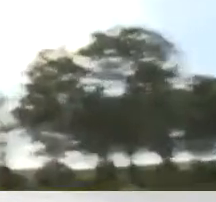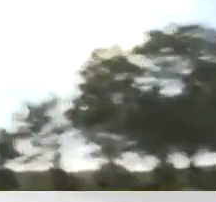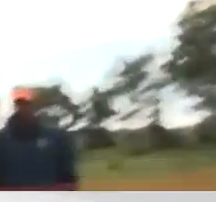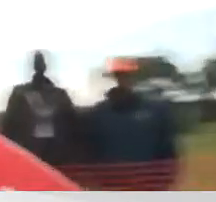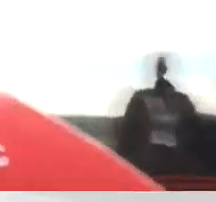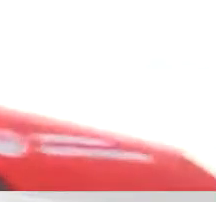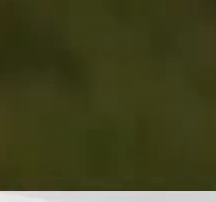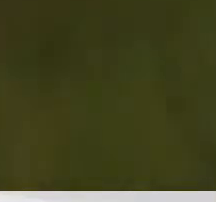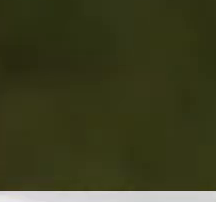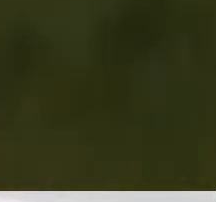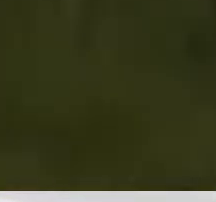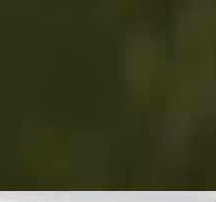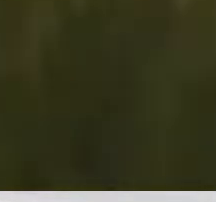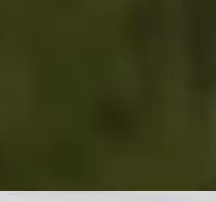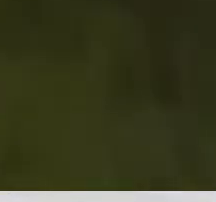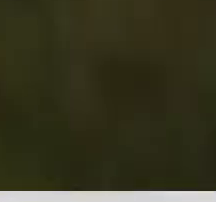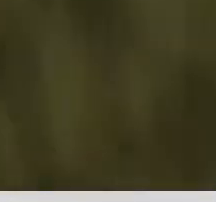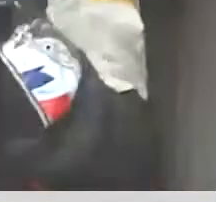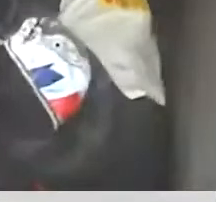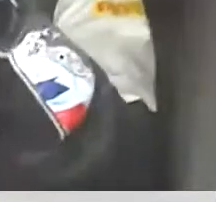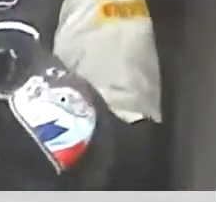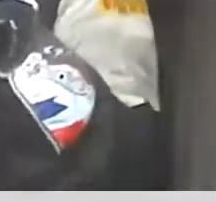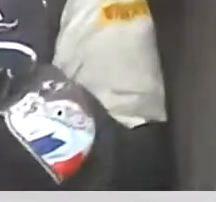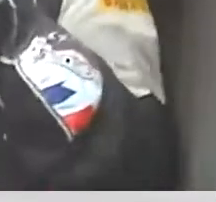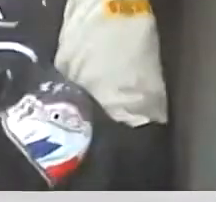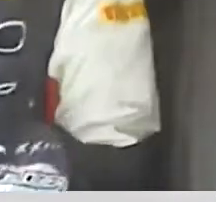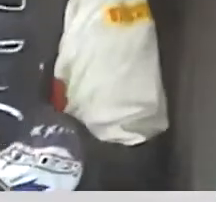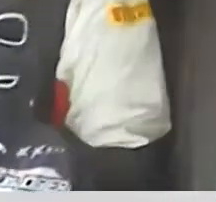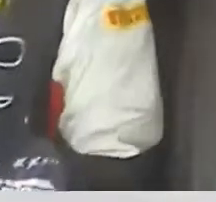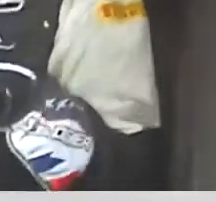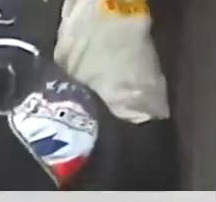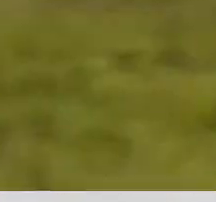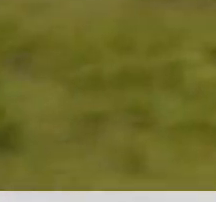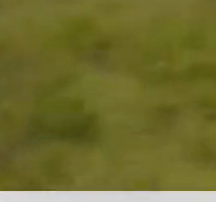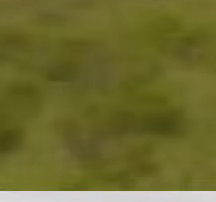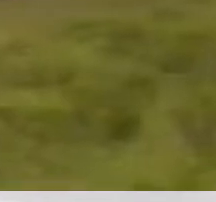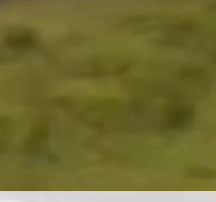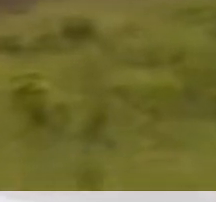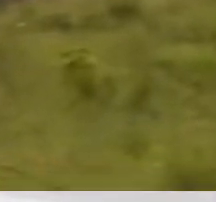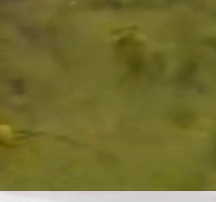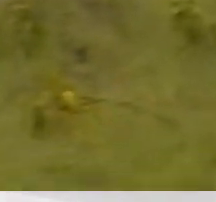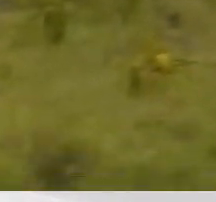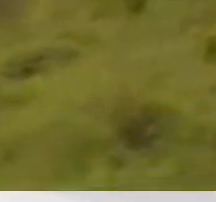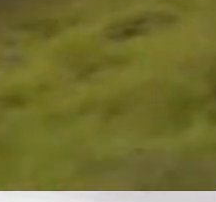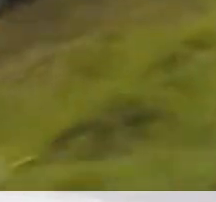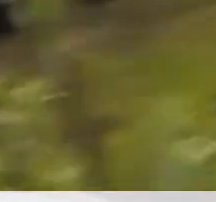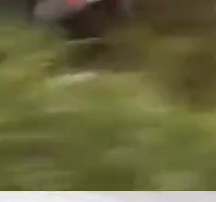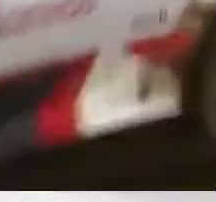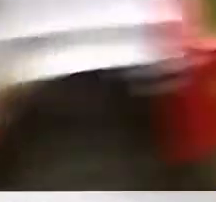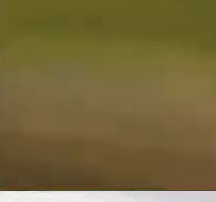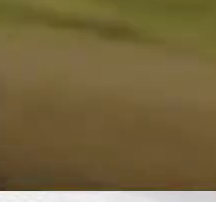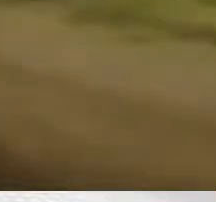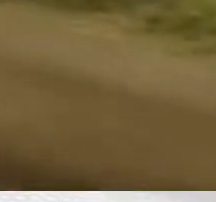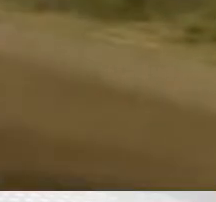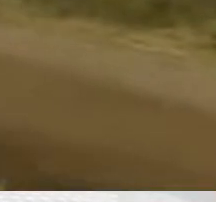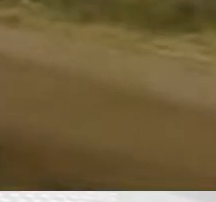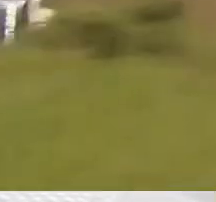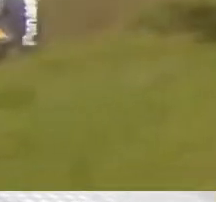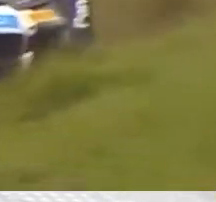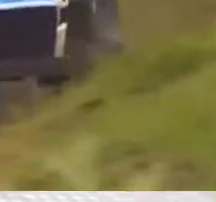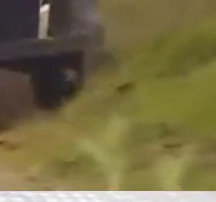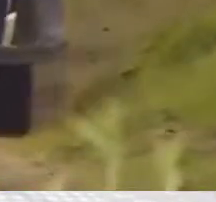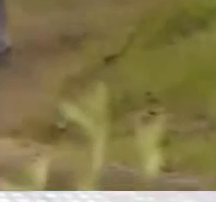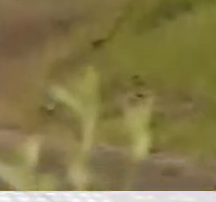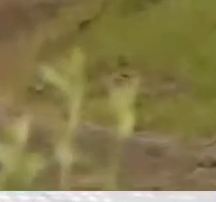You didn't expect that. Despite the dust now swirling around inside the Yaris, he and Vincent Hollande were 8.1 seconds